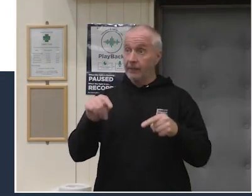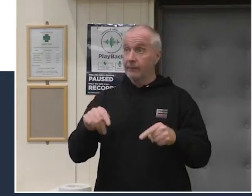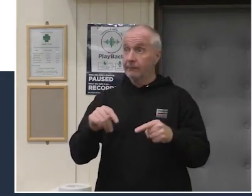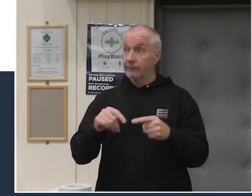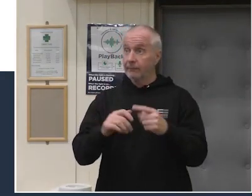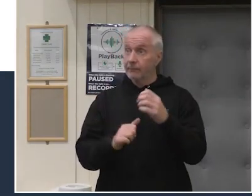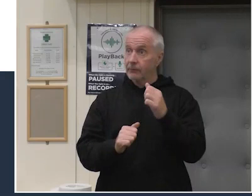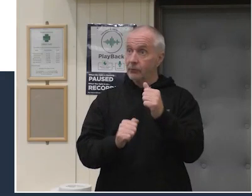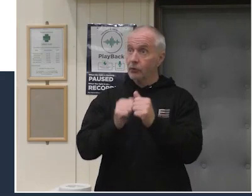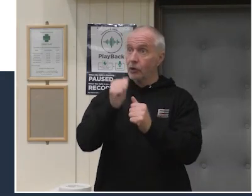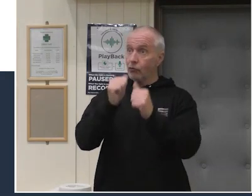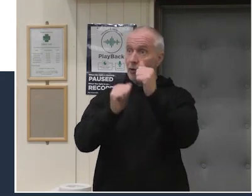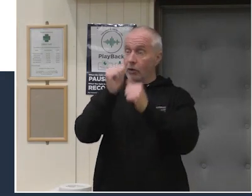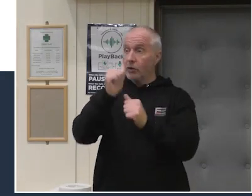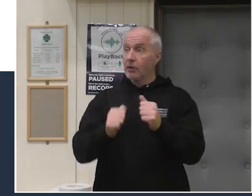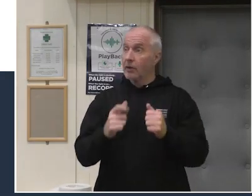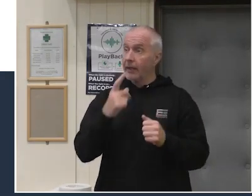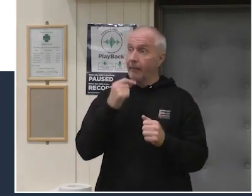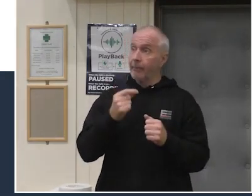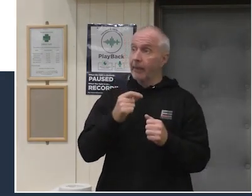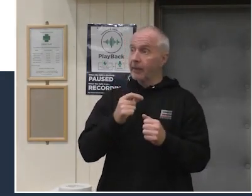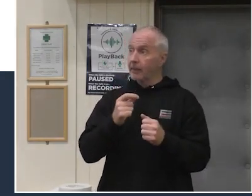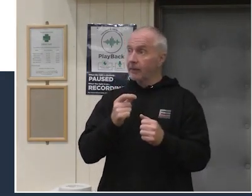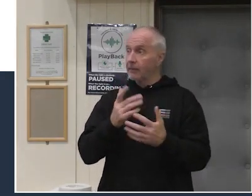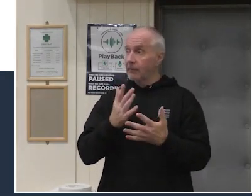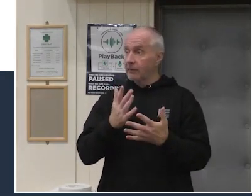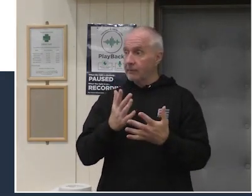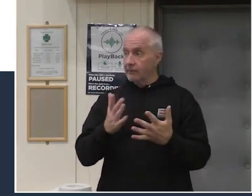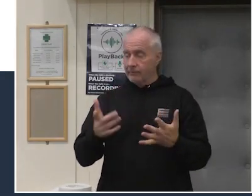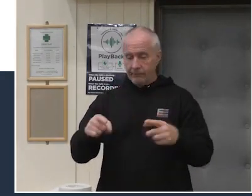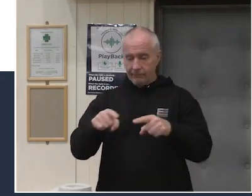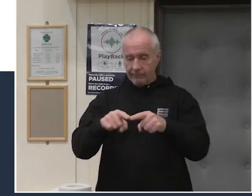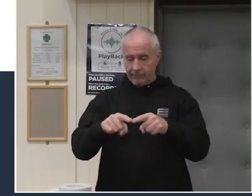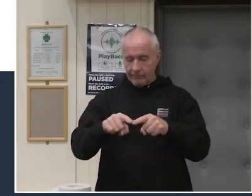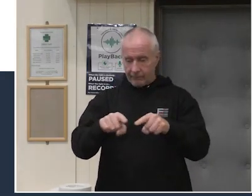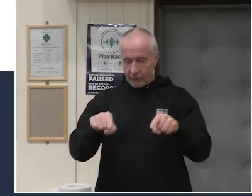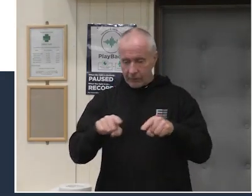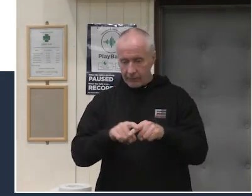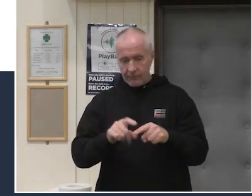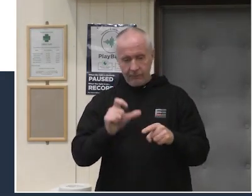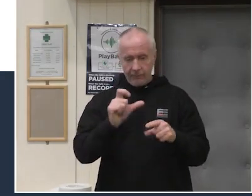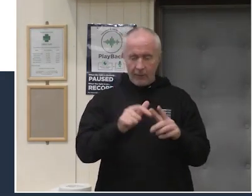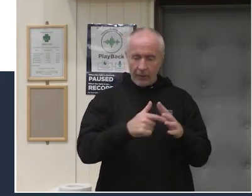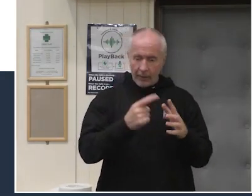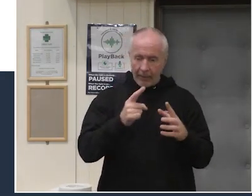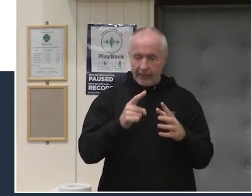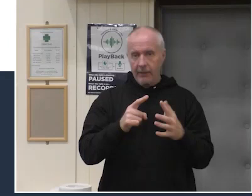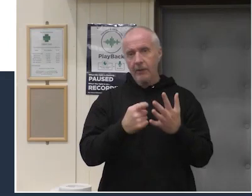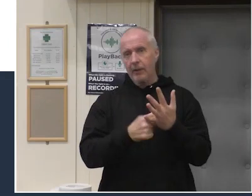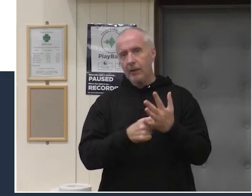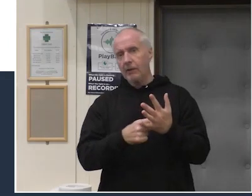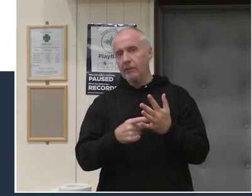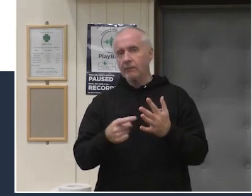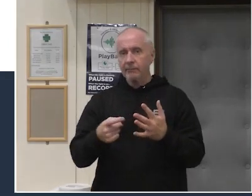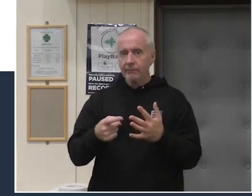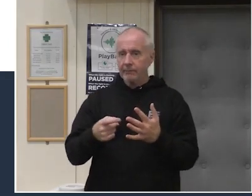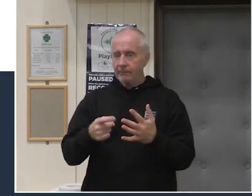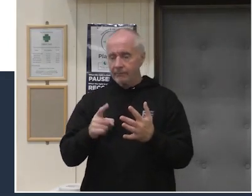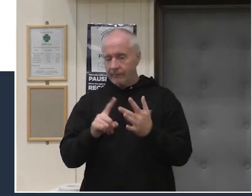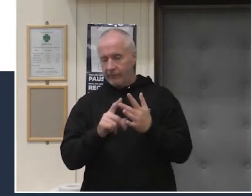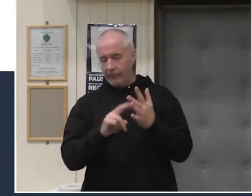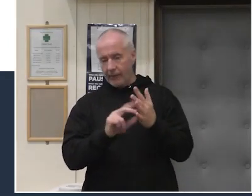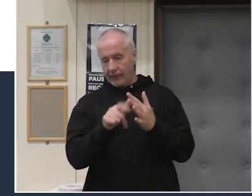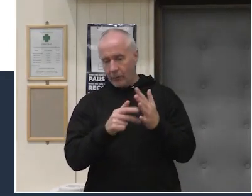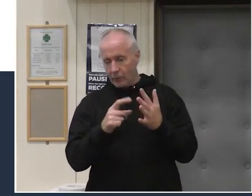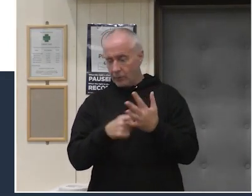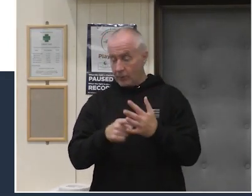be an actual physical circuit. It can be made up of capacitors and inductors, which will